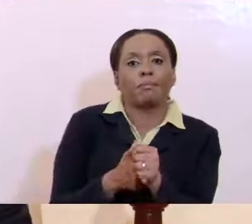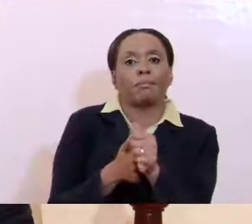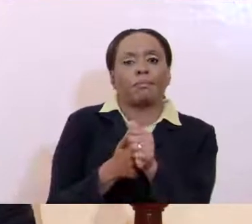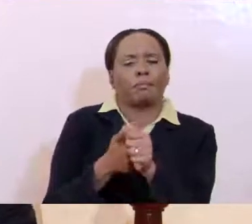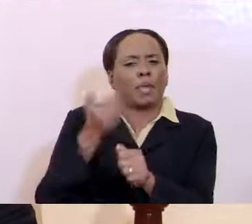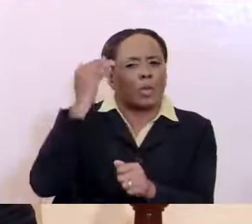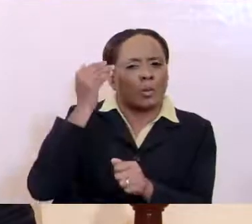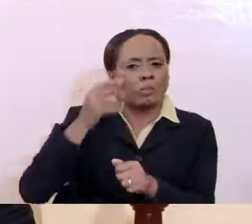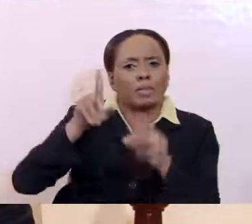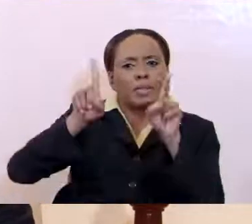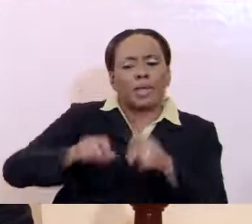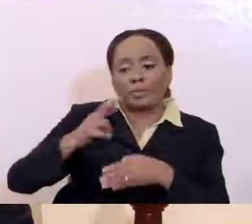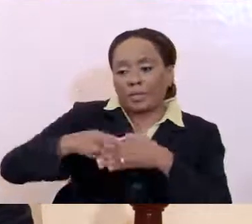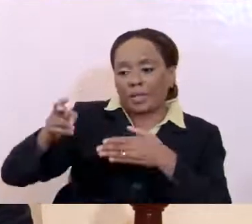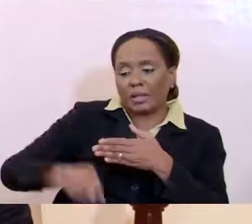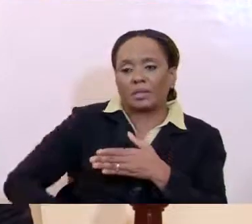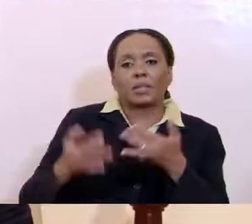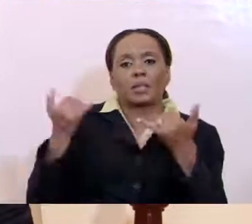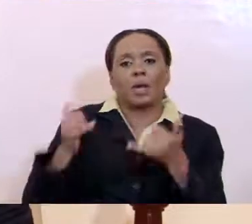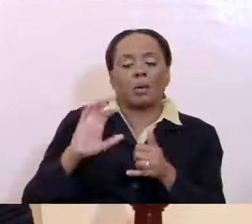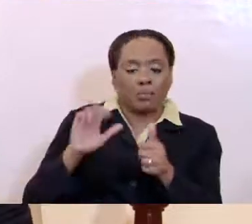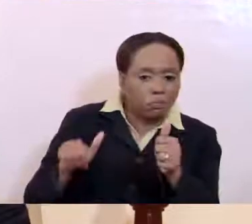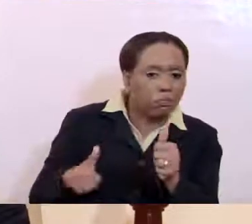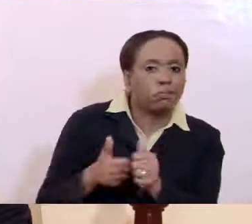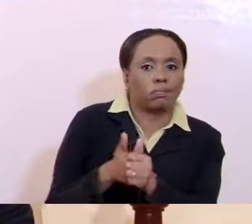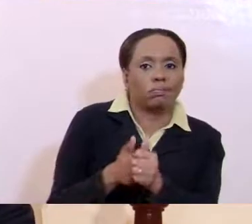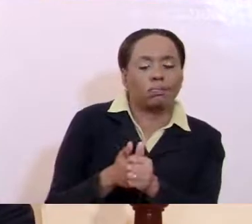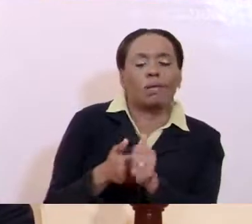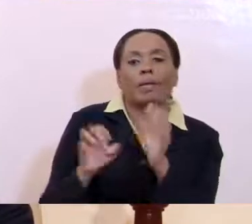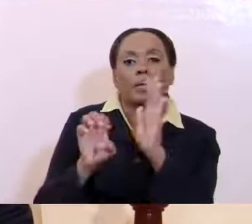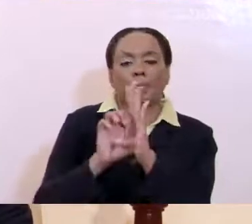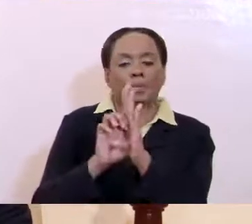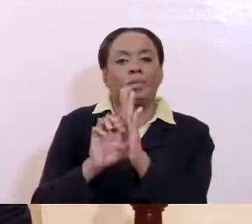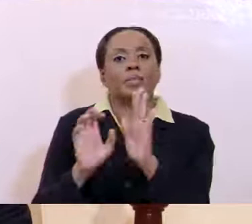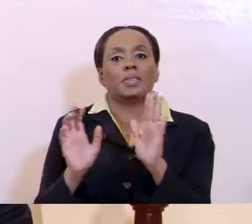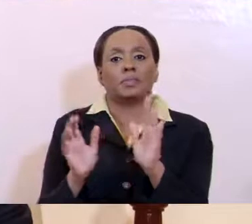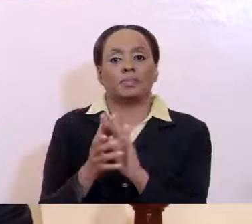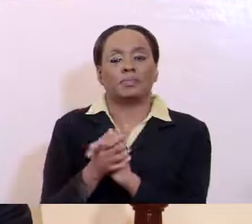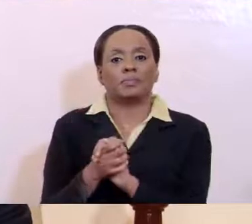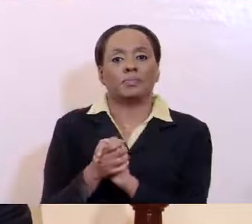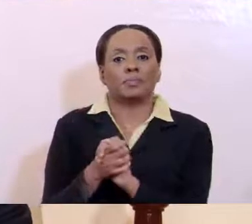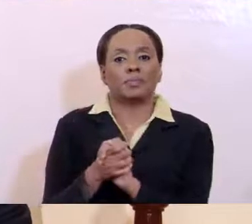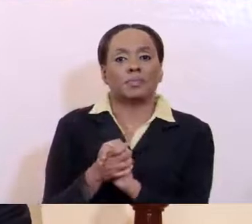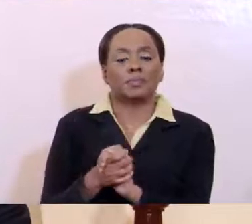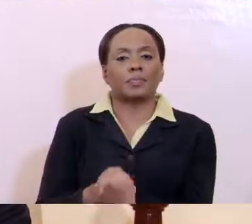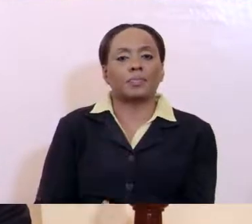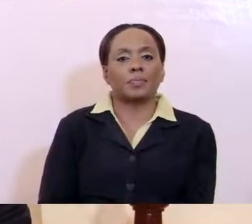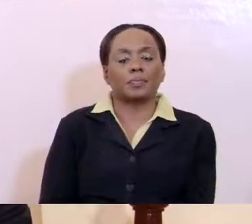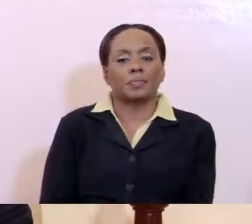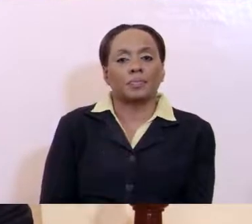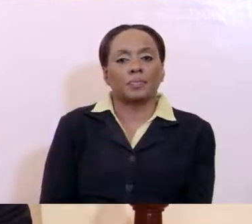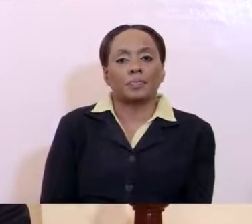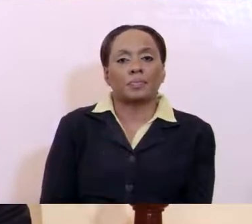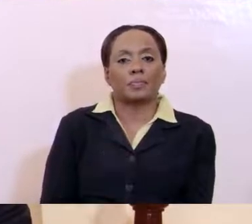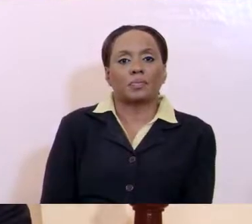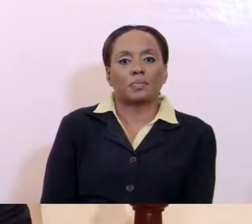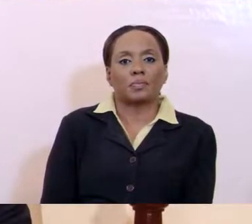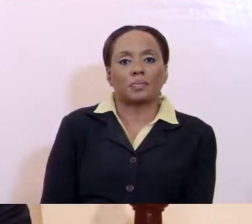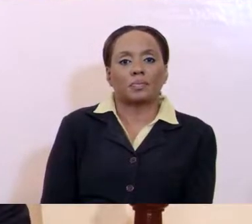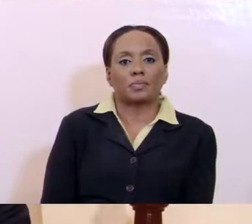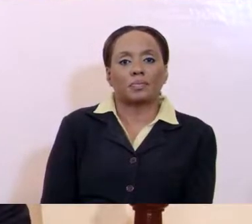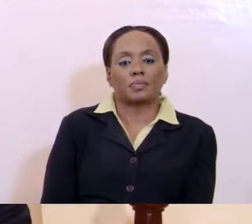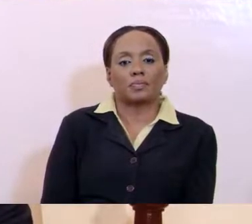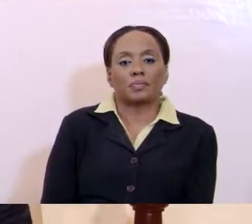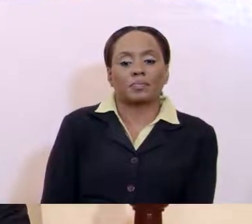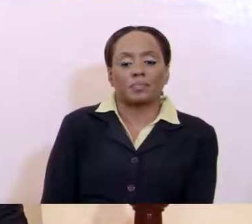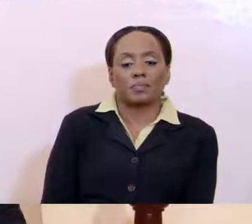weeks. So we're now able to say, for instance, that the cases that were diagnosed on